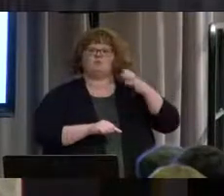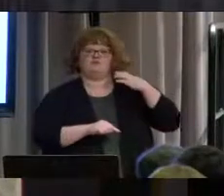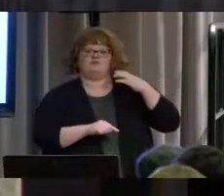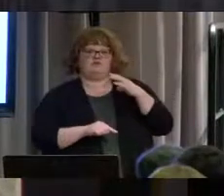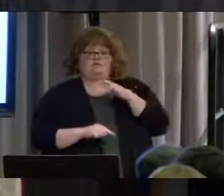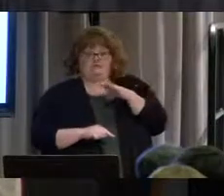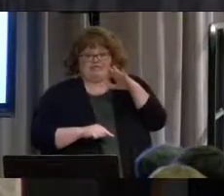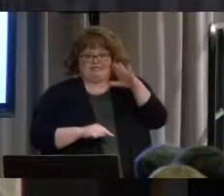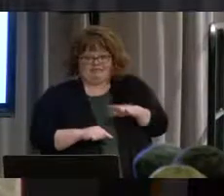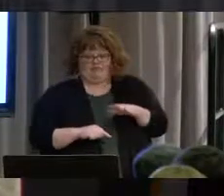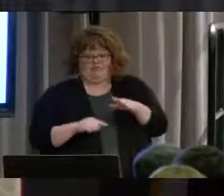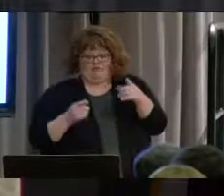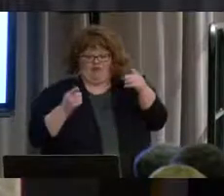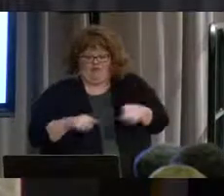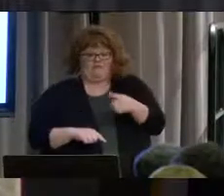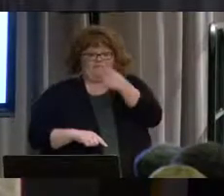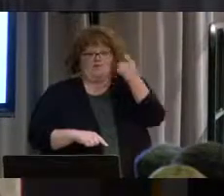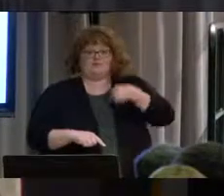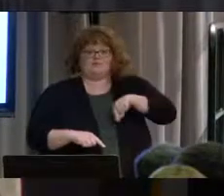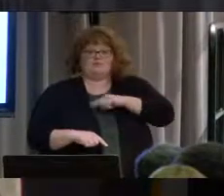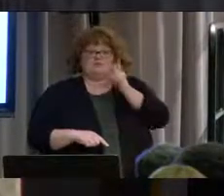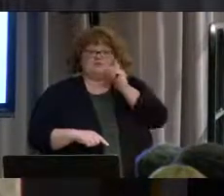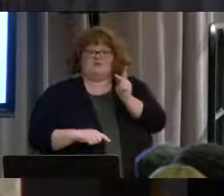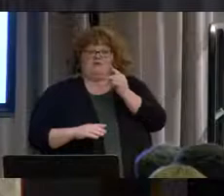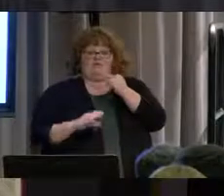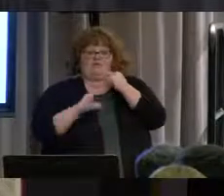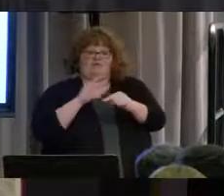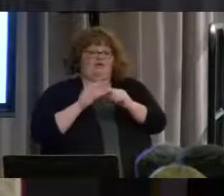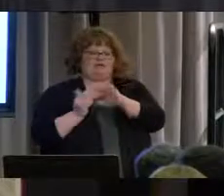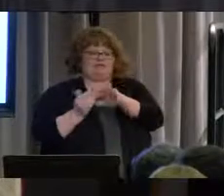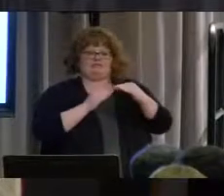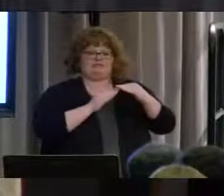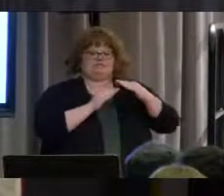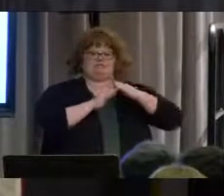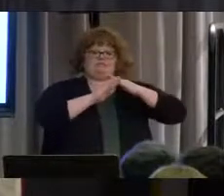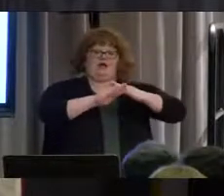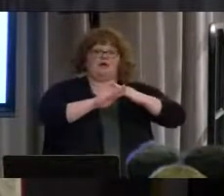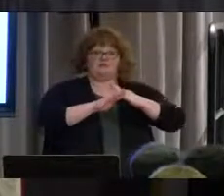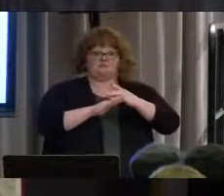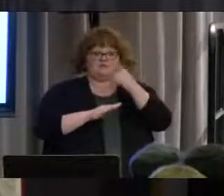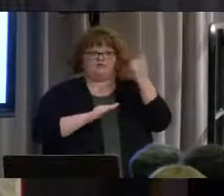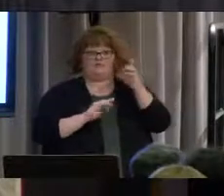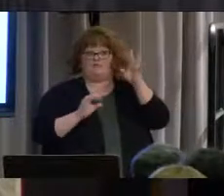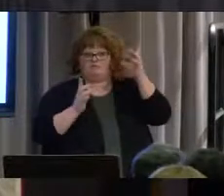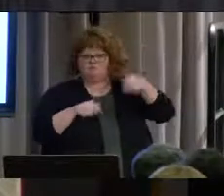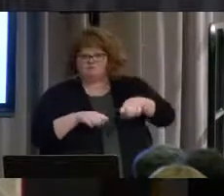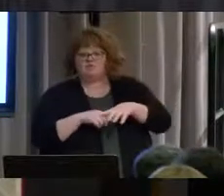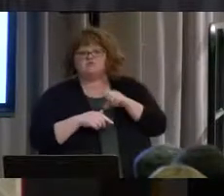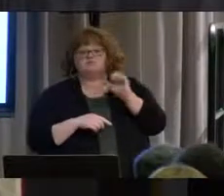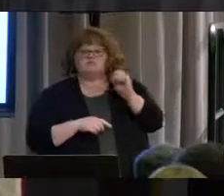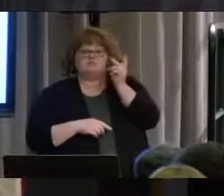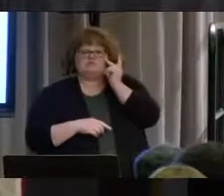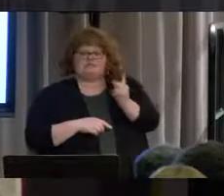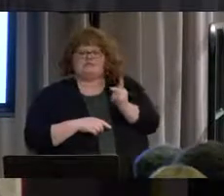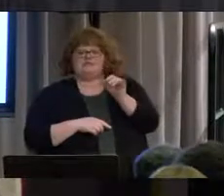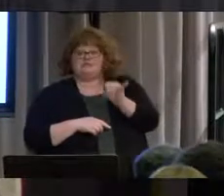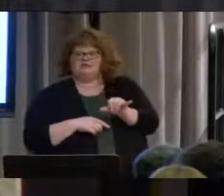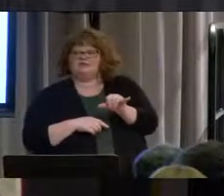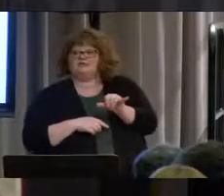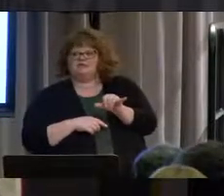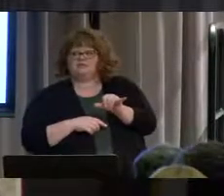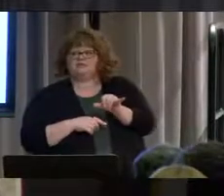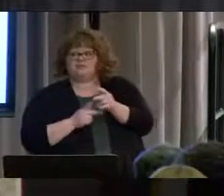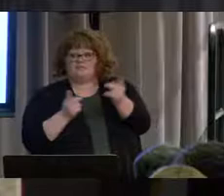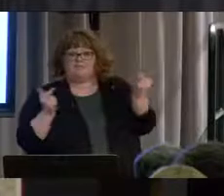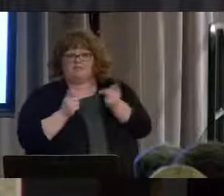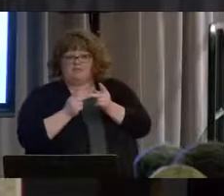what happened. We got an email saying everything is off. And so to see a place that had basically lived oblivious to the